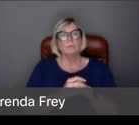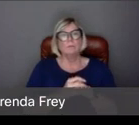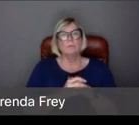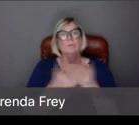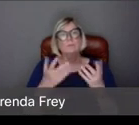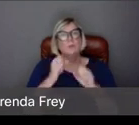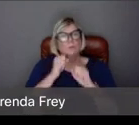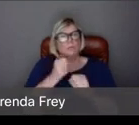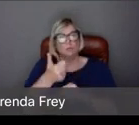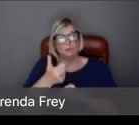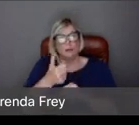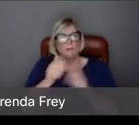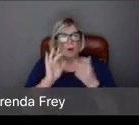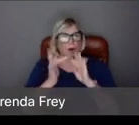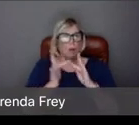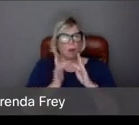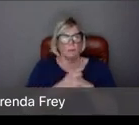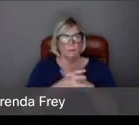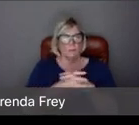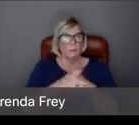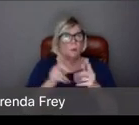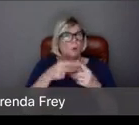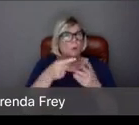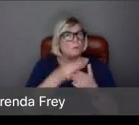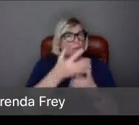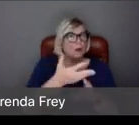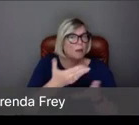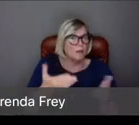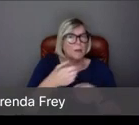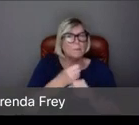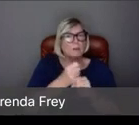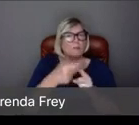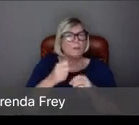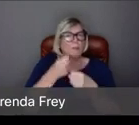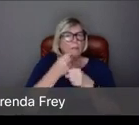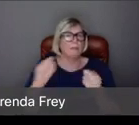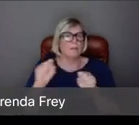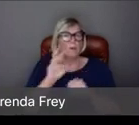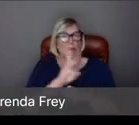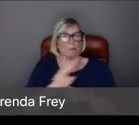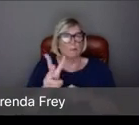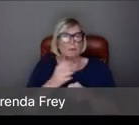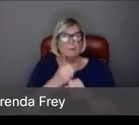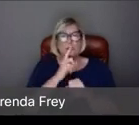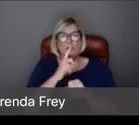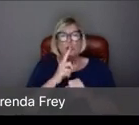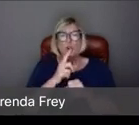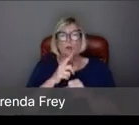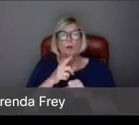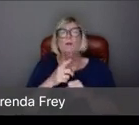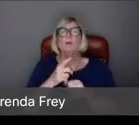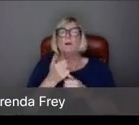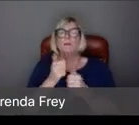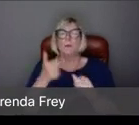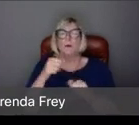So protect yourself online. When you make purchases, make them from secure websites. Beware of phishing emails. Phishing emails are when